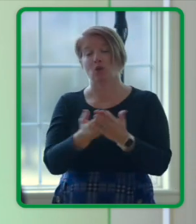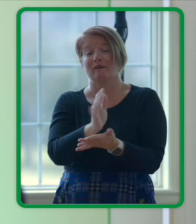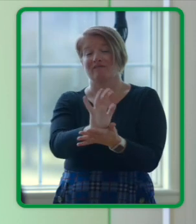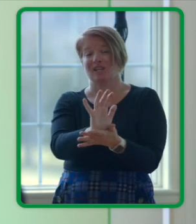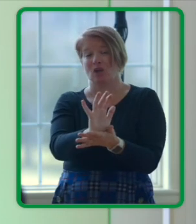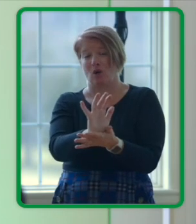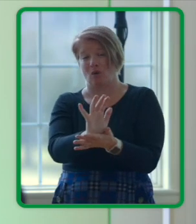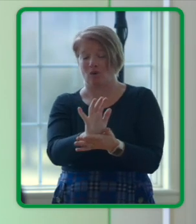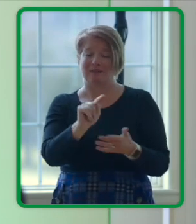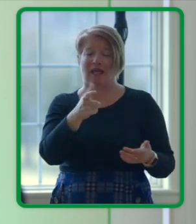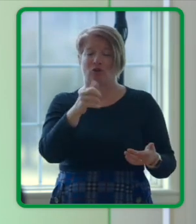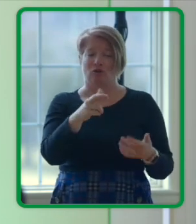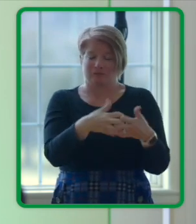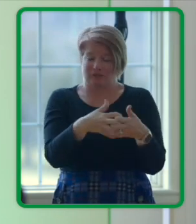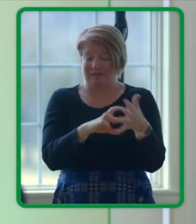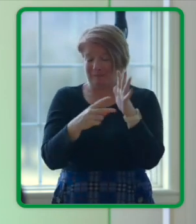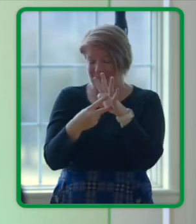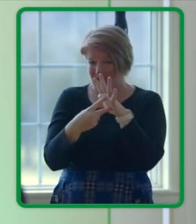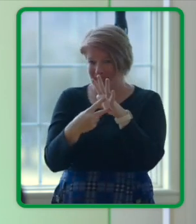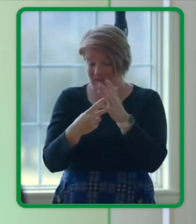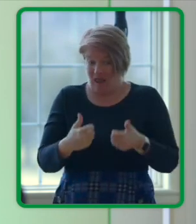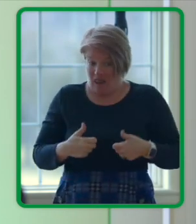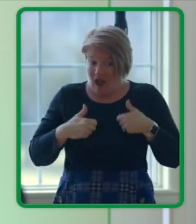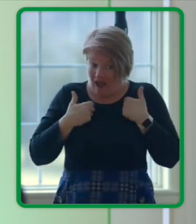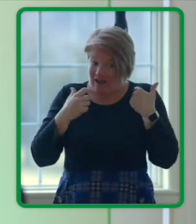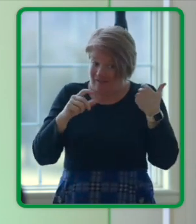For you, this means increased access to a live teller and